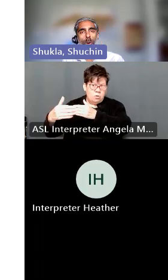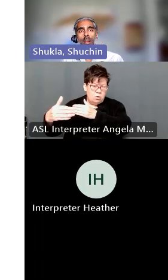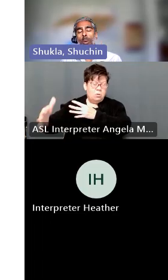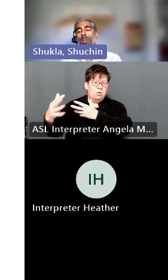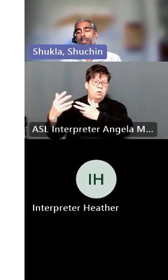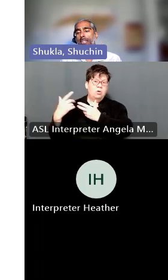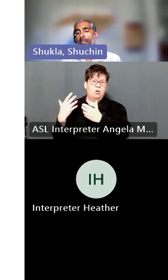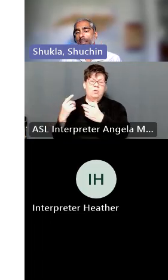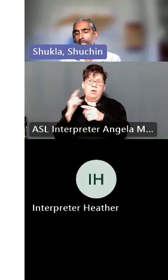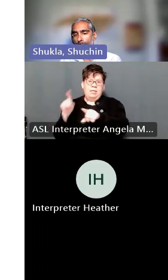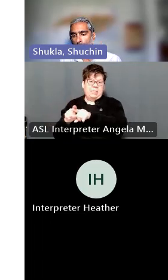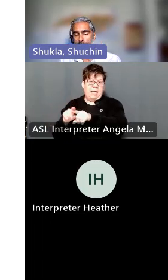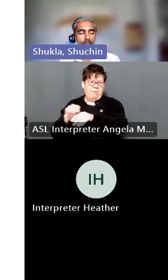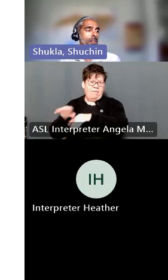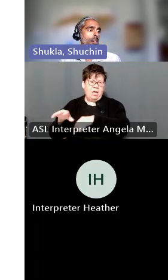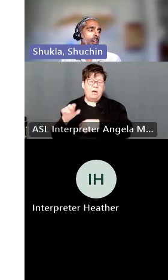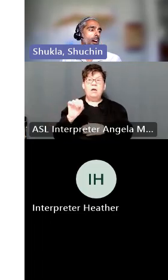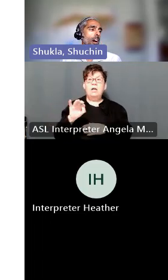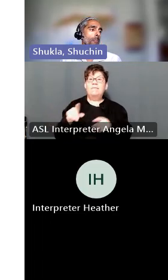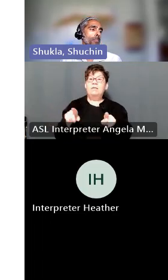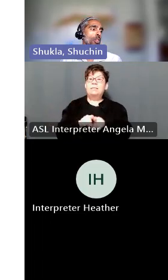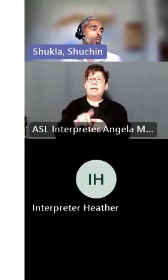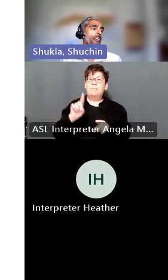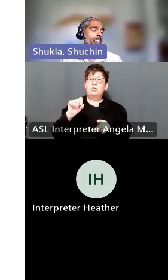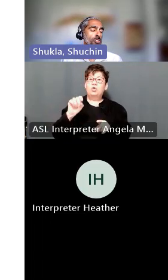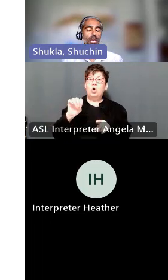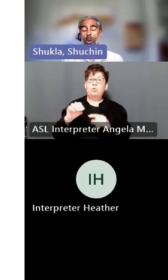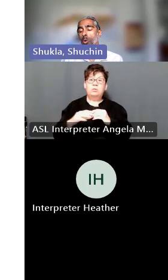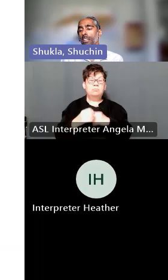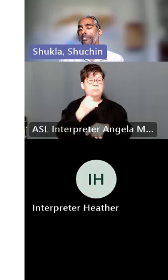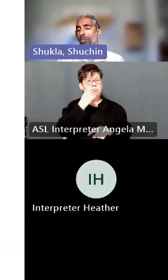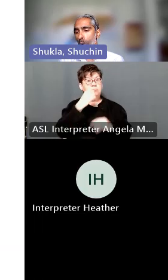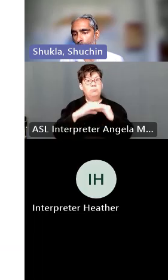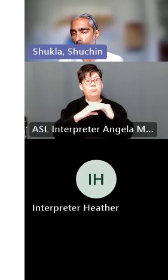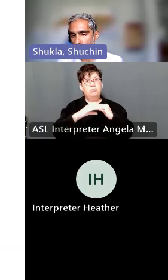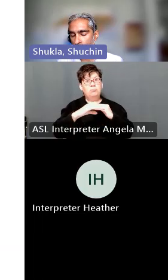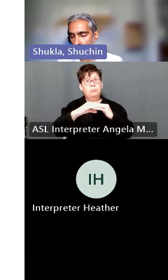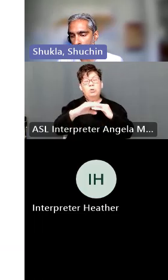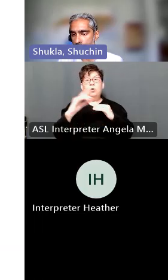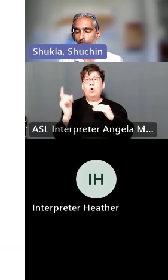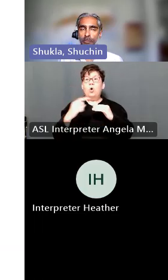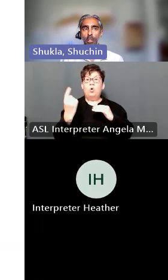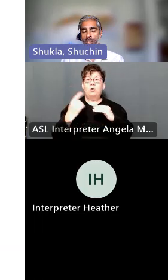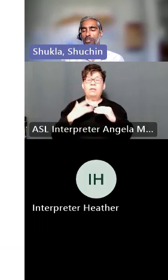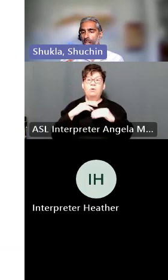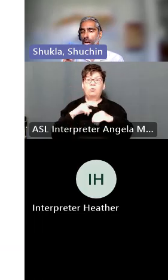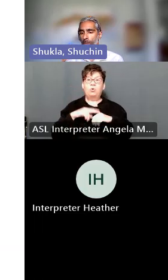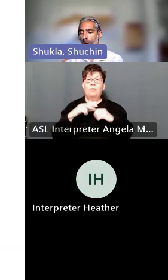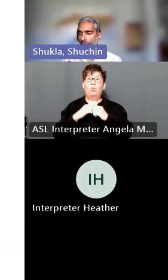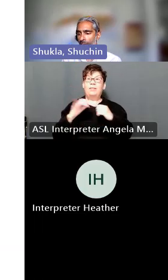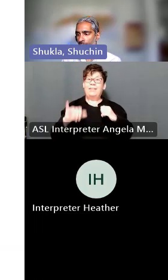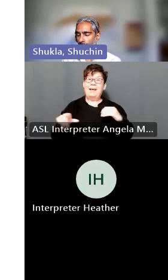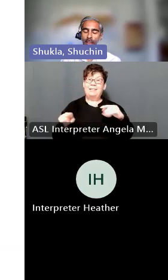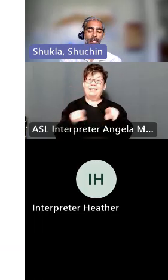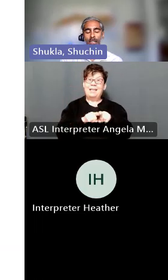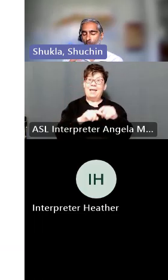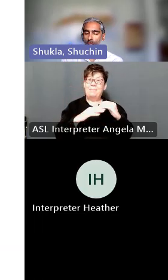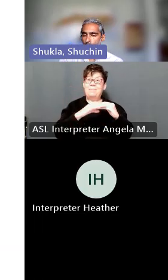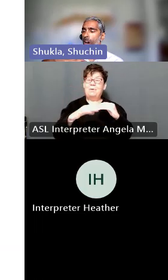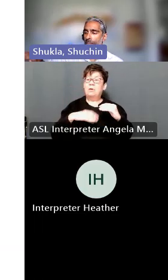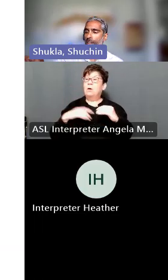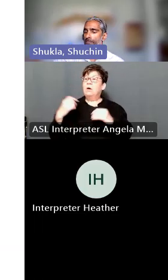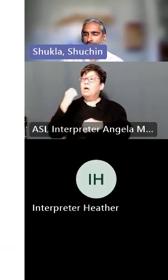effect. Or if you were to stay on the same dose, you would eventually only feel normal on that dose. So if you're used to drink a cup of coffee every